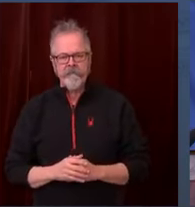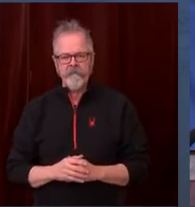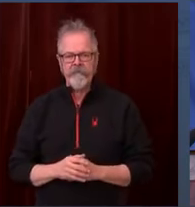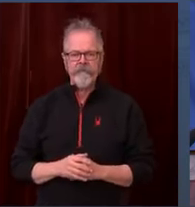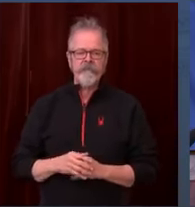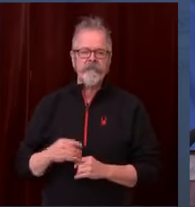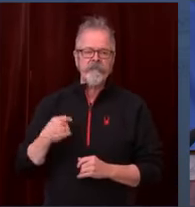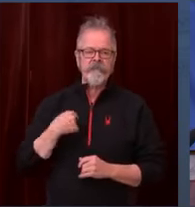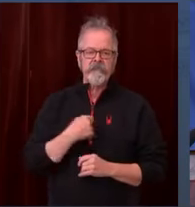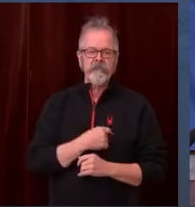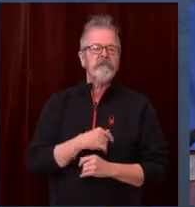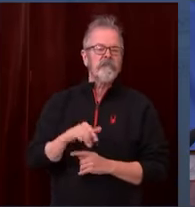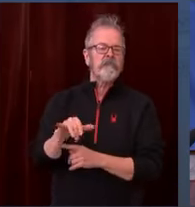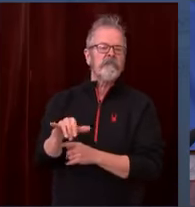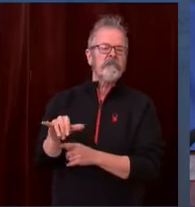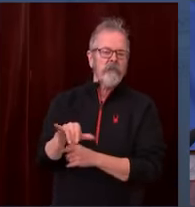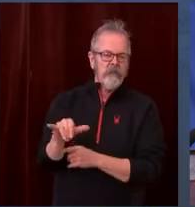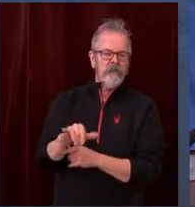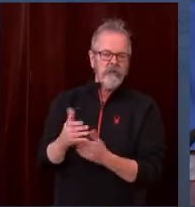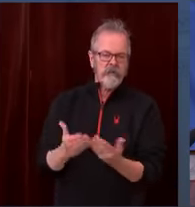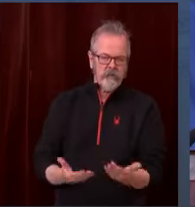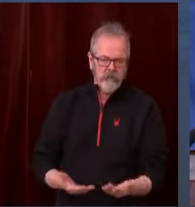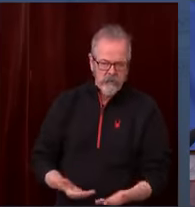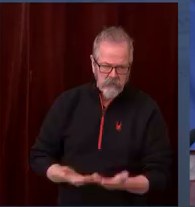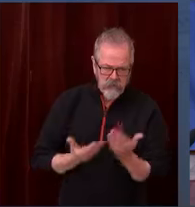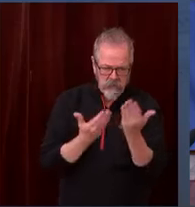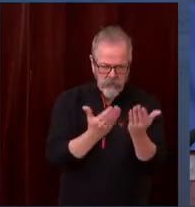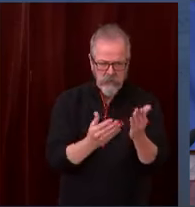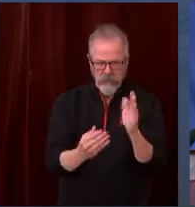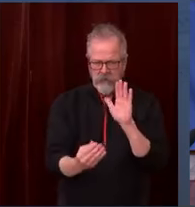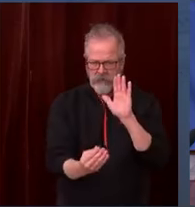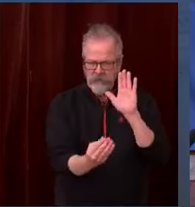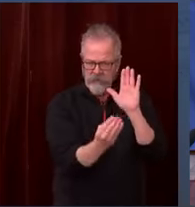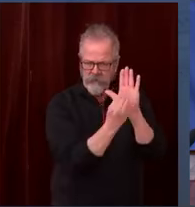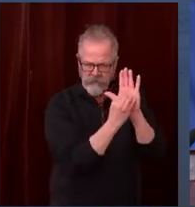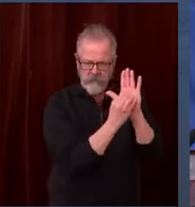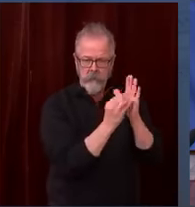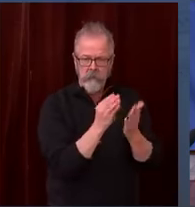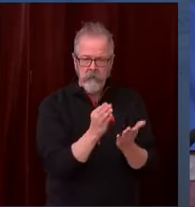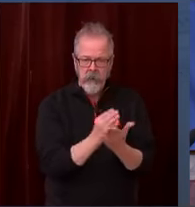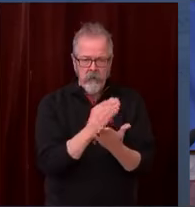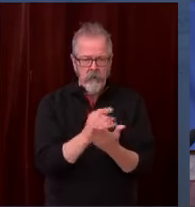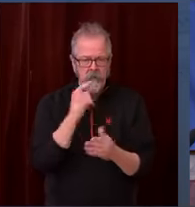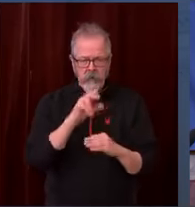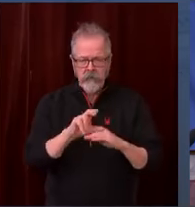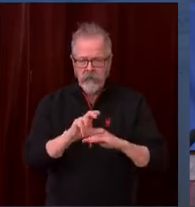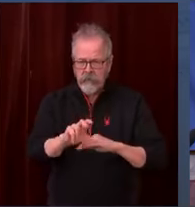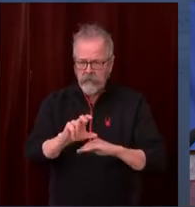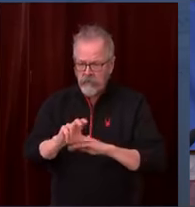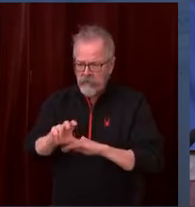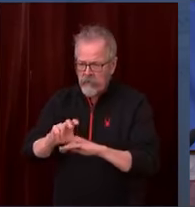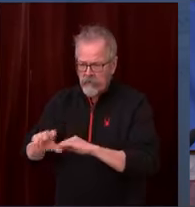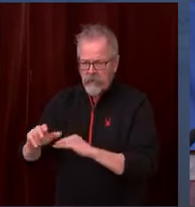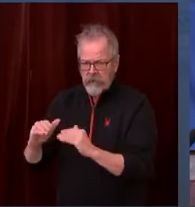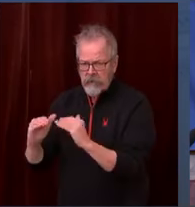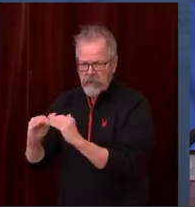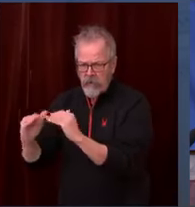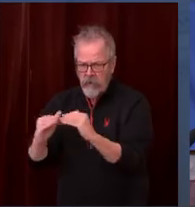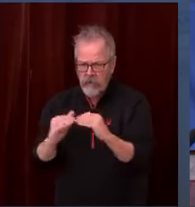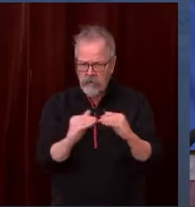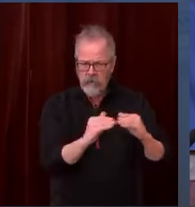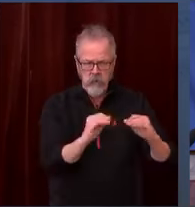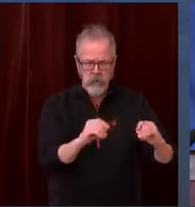grants, investing in community-based organizations that serve ethnically diverse communities. These